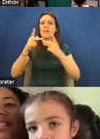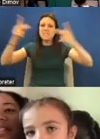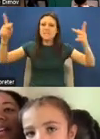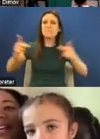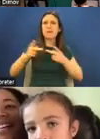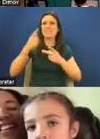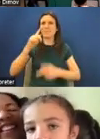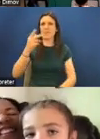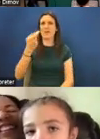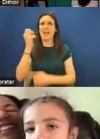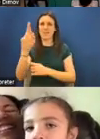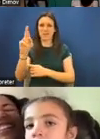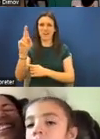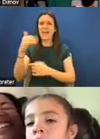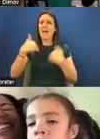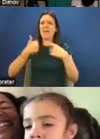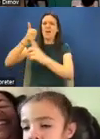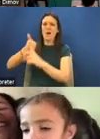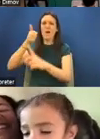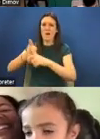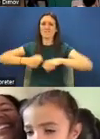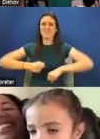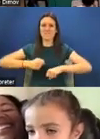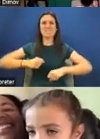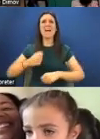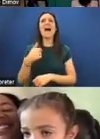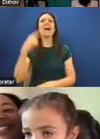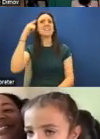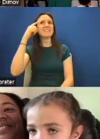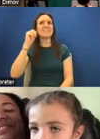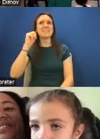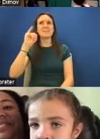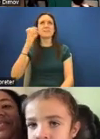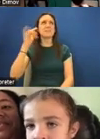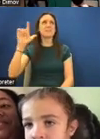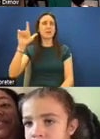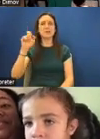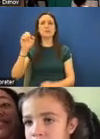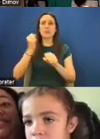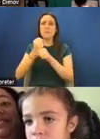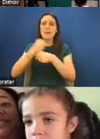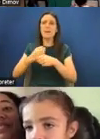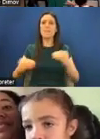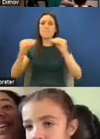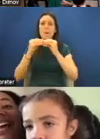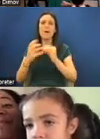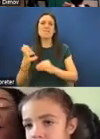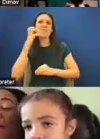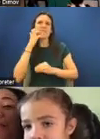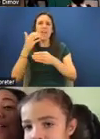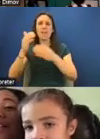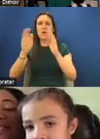make sure that Heather Hohen has her own space. And I think she did that so she could pad the walls a little thicker in that